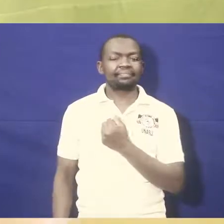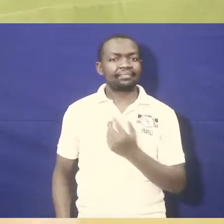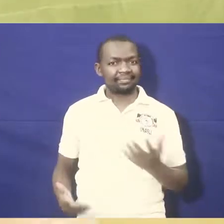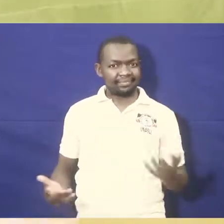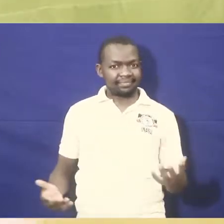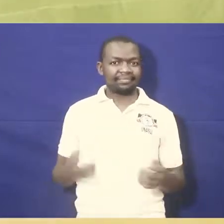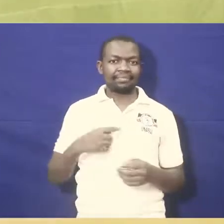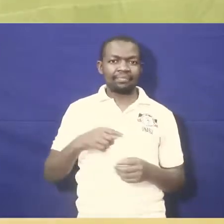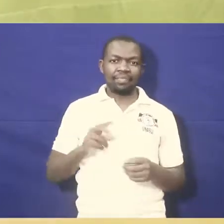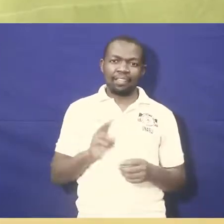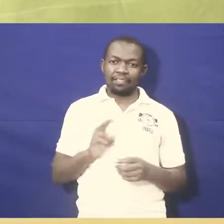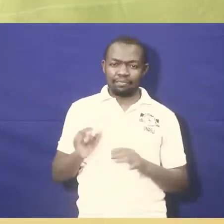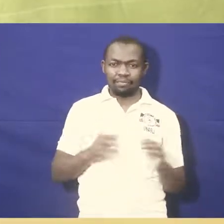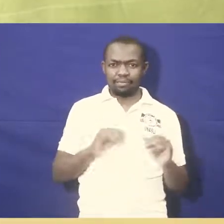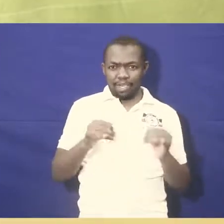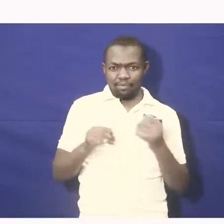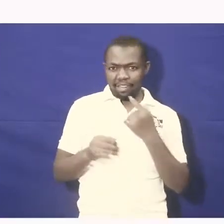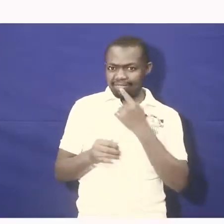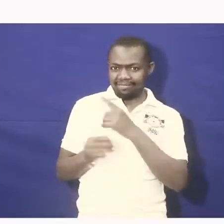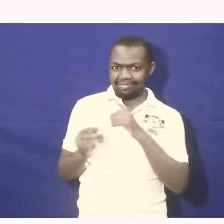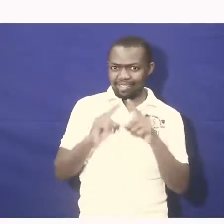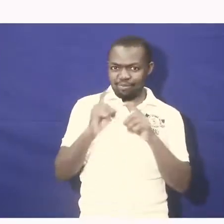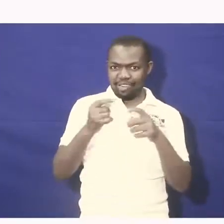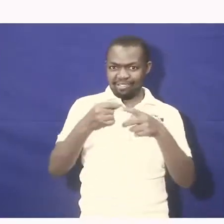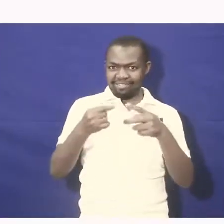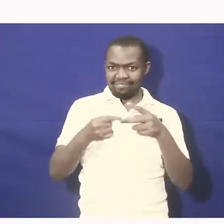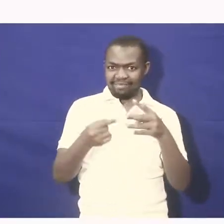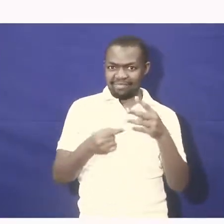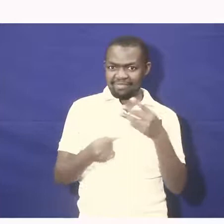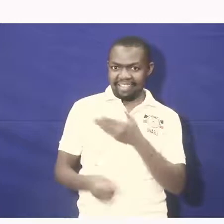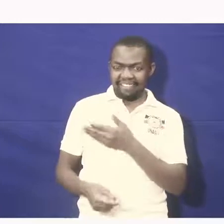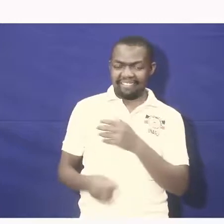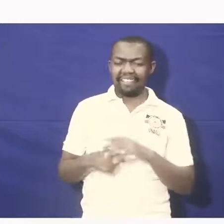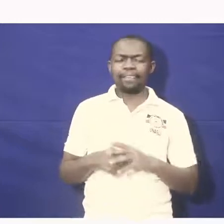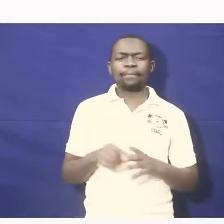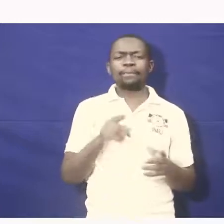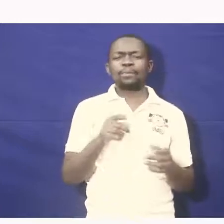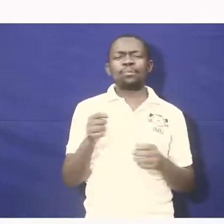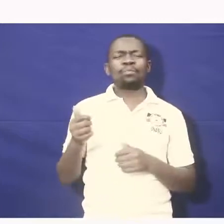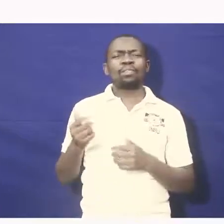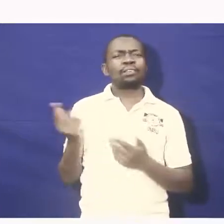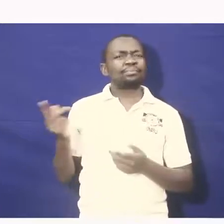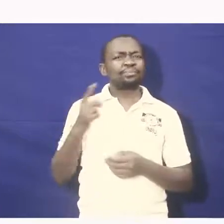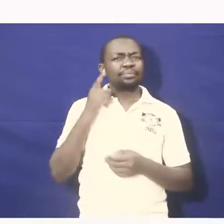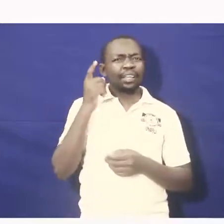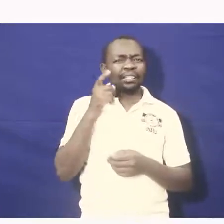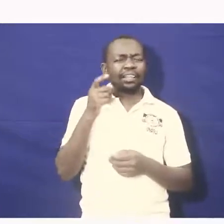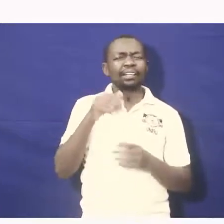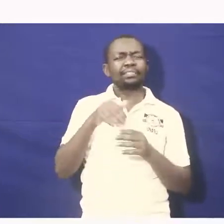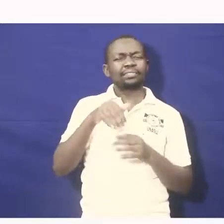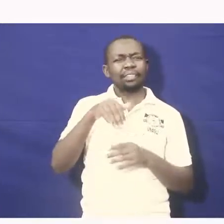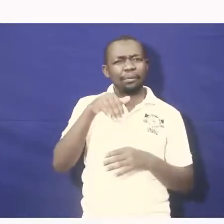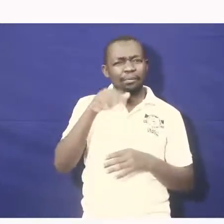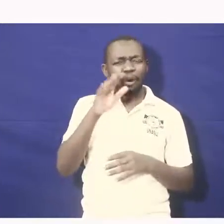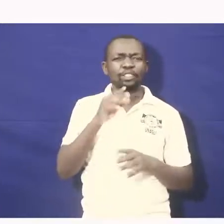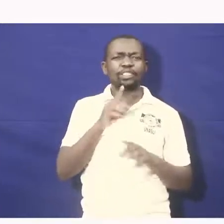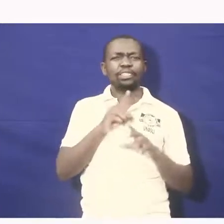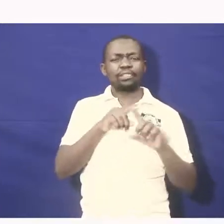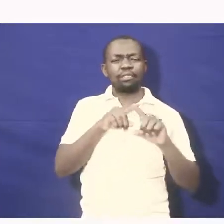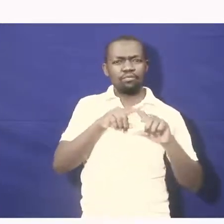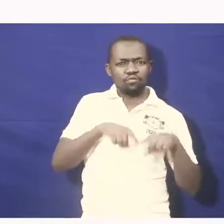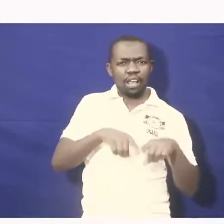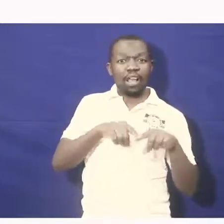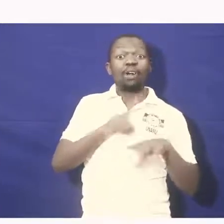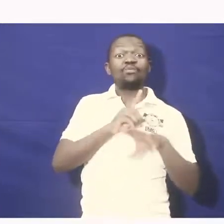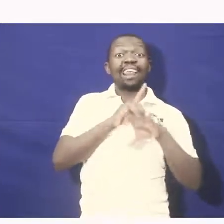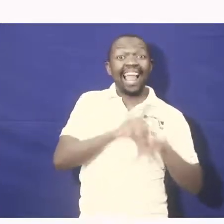Now let's also try to attempt these questions. Which one do you think is the most reliable source of history among